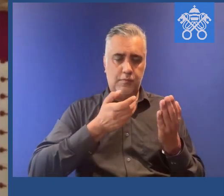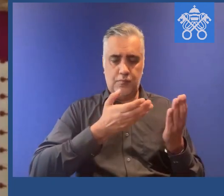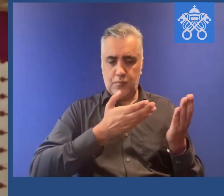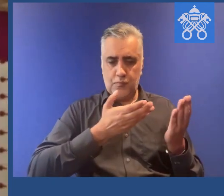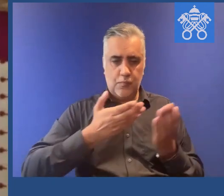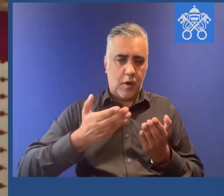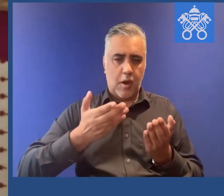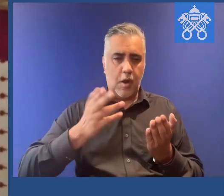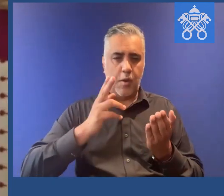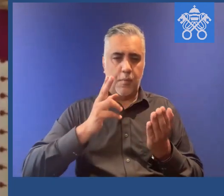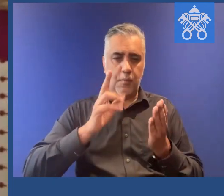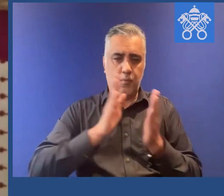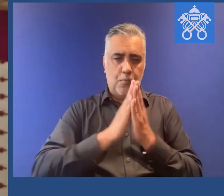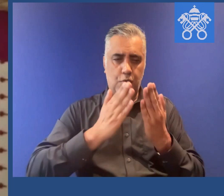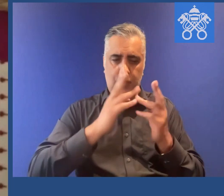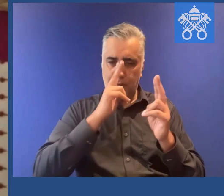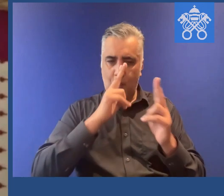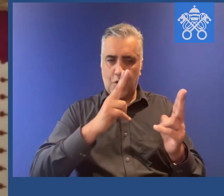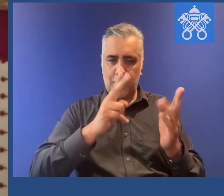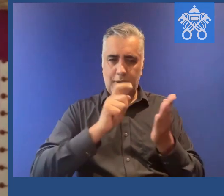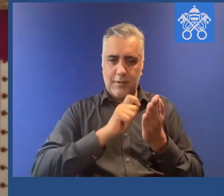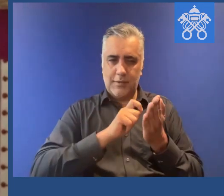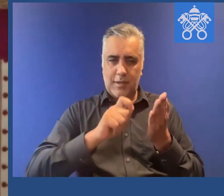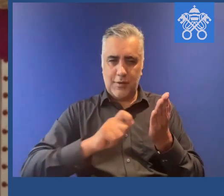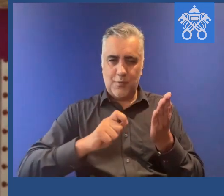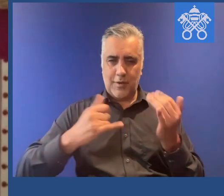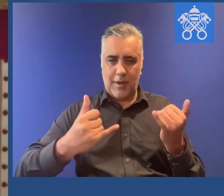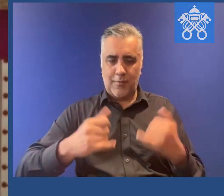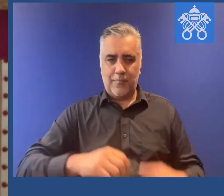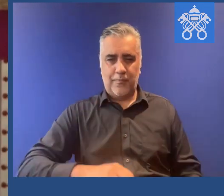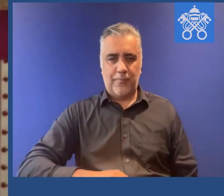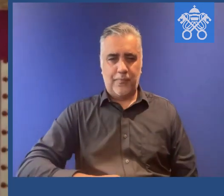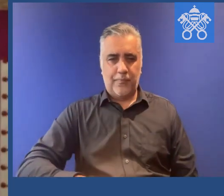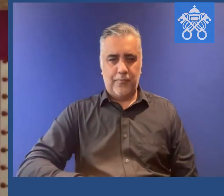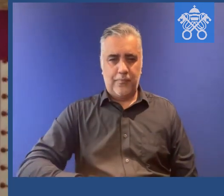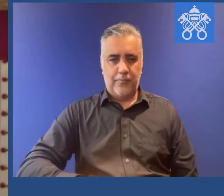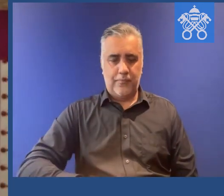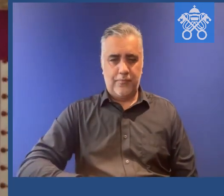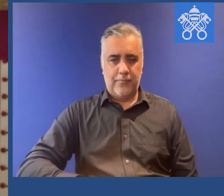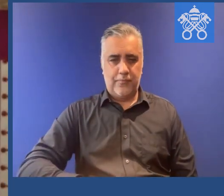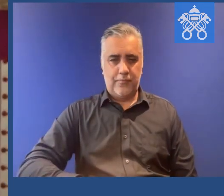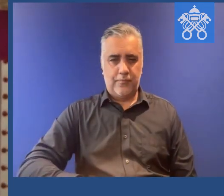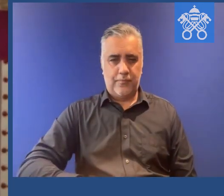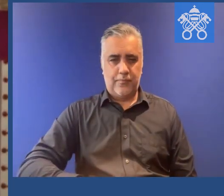the Book of Honor, which he is signing even as we speak.